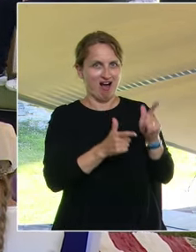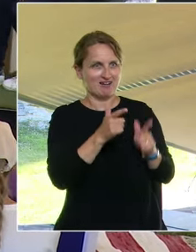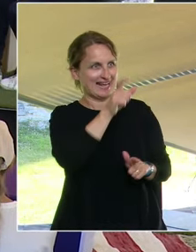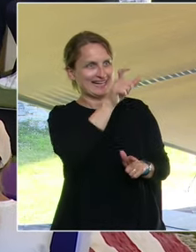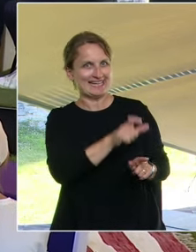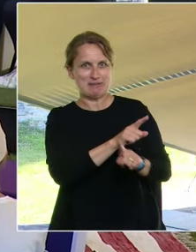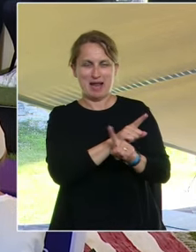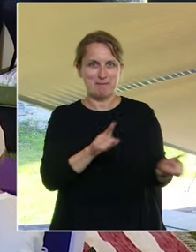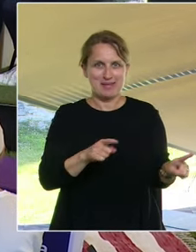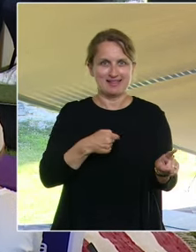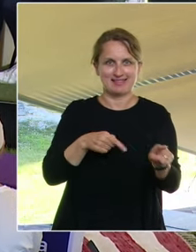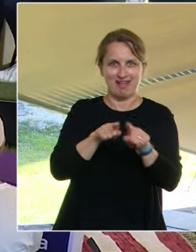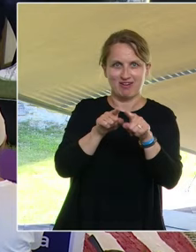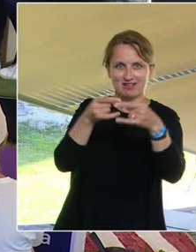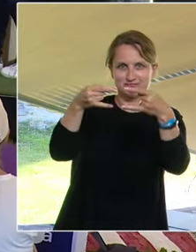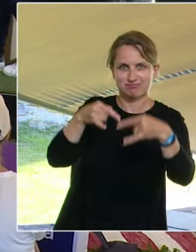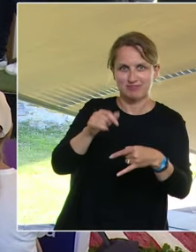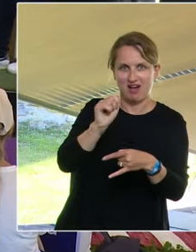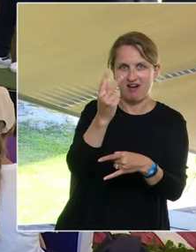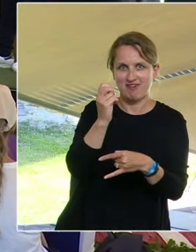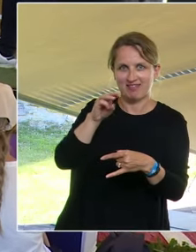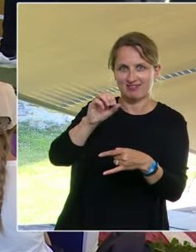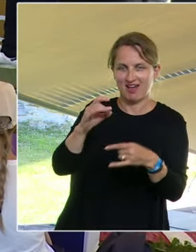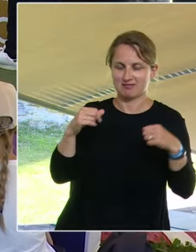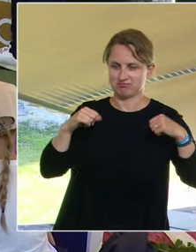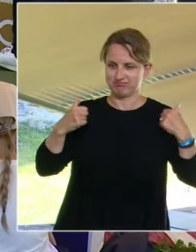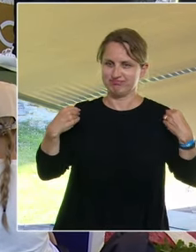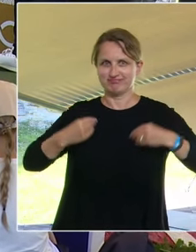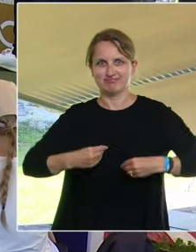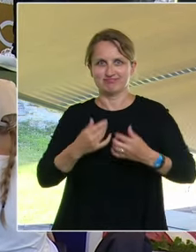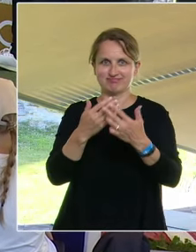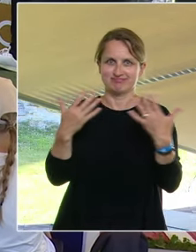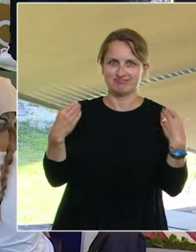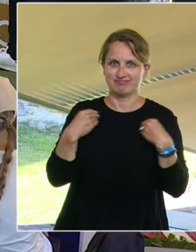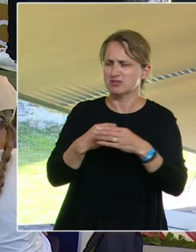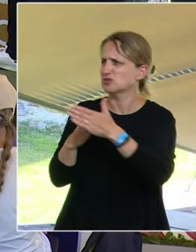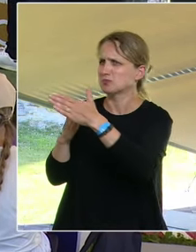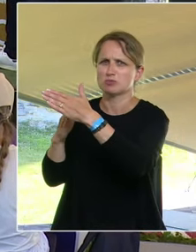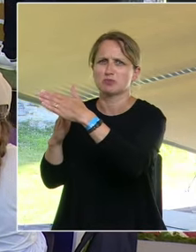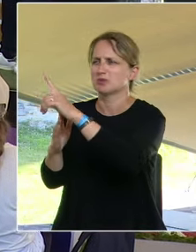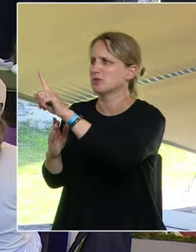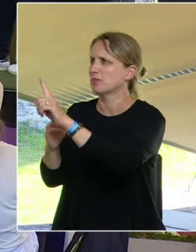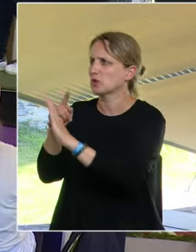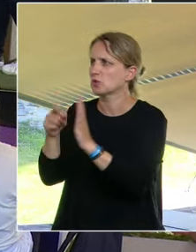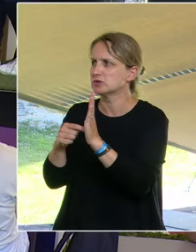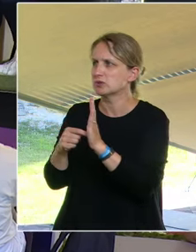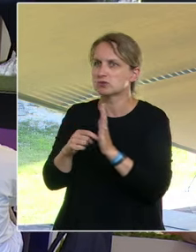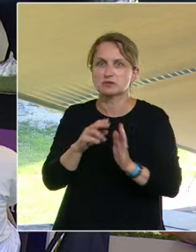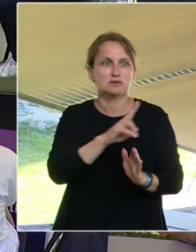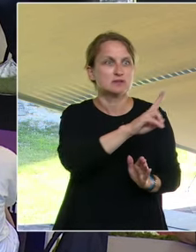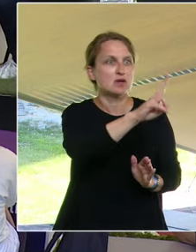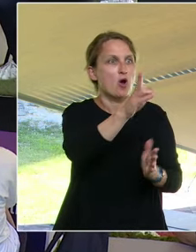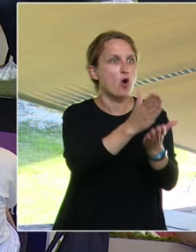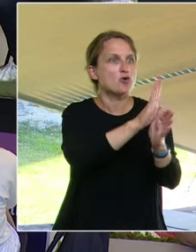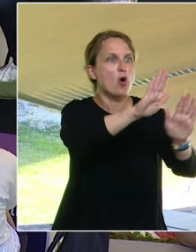it's not that all of us having digital avatars, but please believe me, we do. So okay, if you do... Question. Who of the audience has a digital